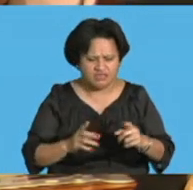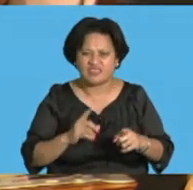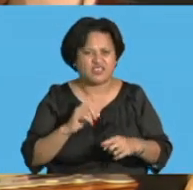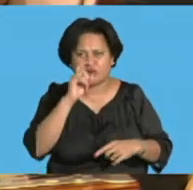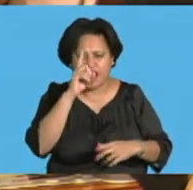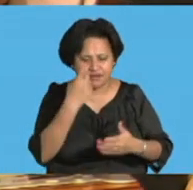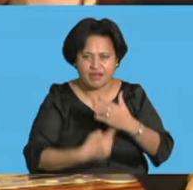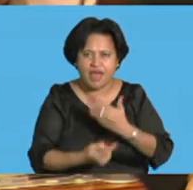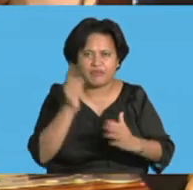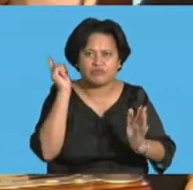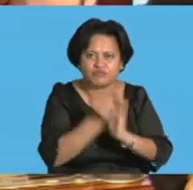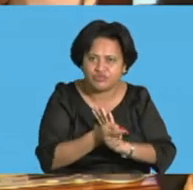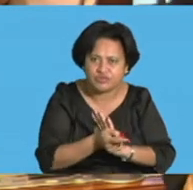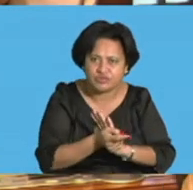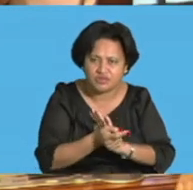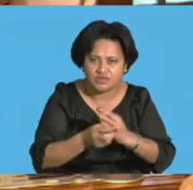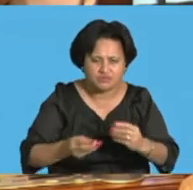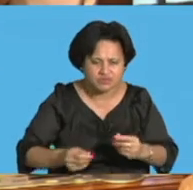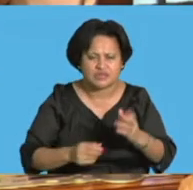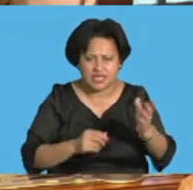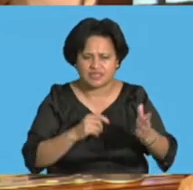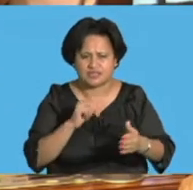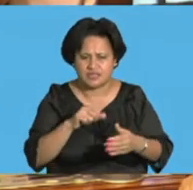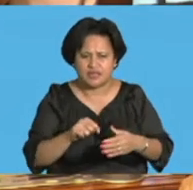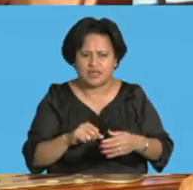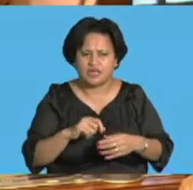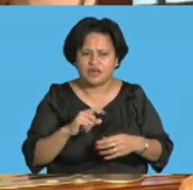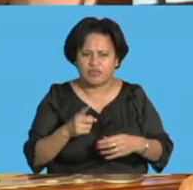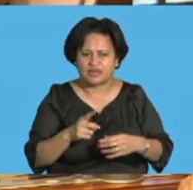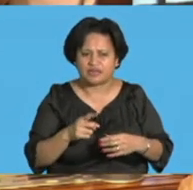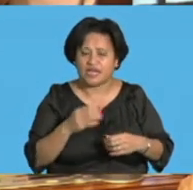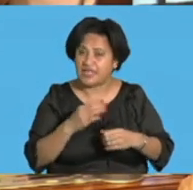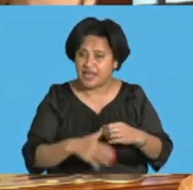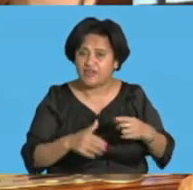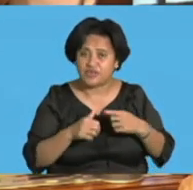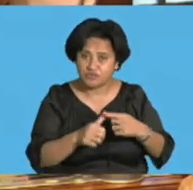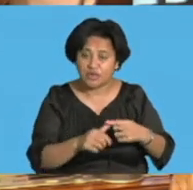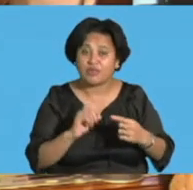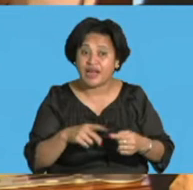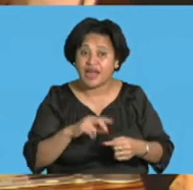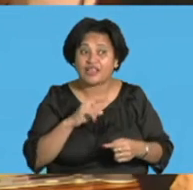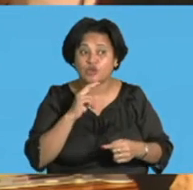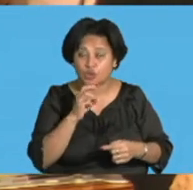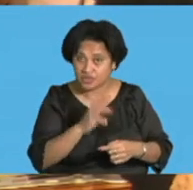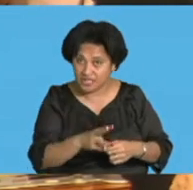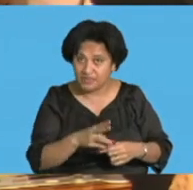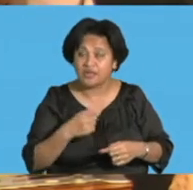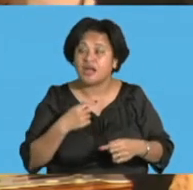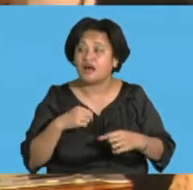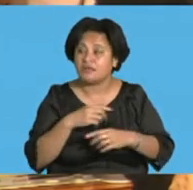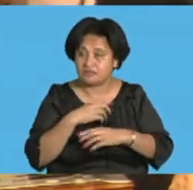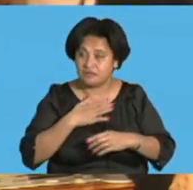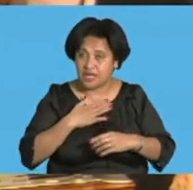I can refute the claims by Honourable Bulitavu that I did not respond. I did say the team will be meeting to talk about the